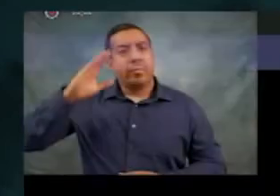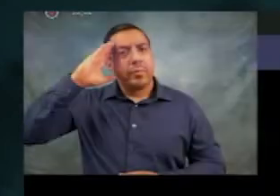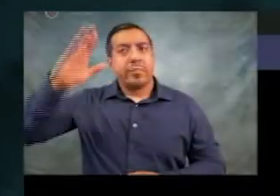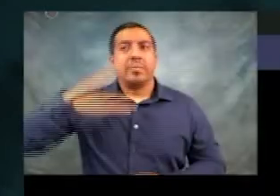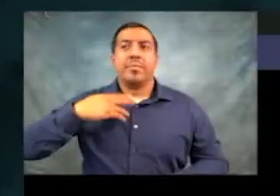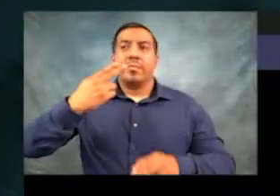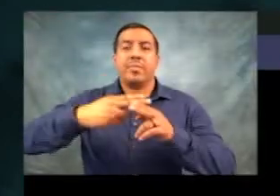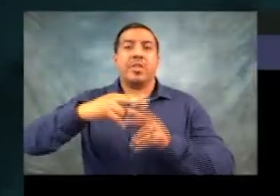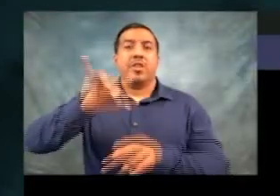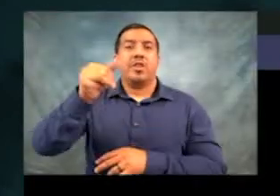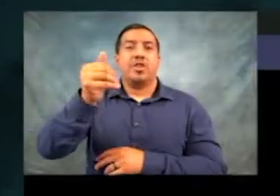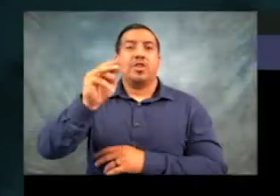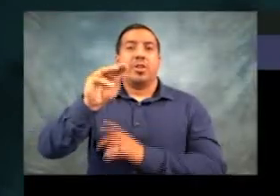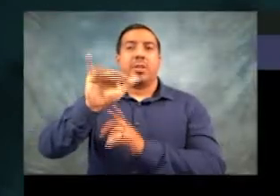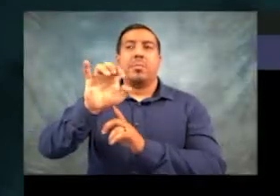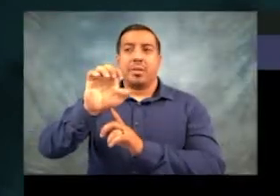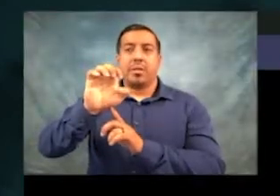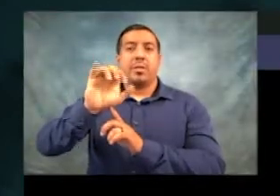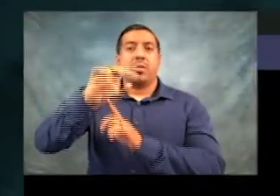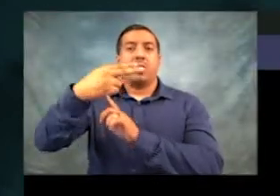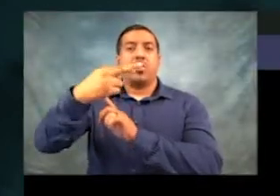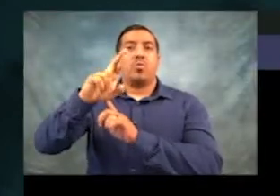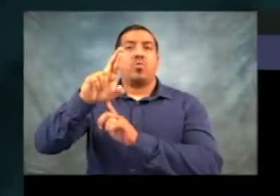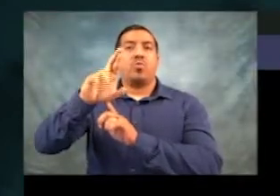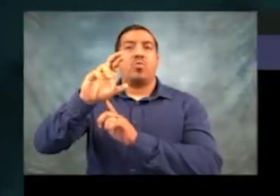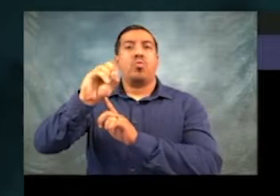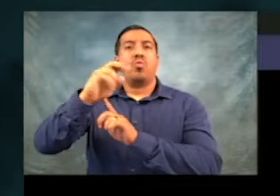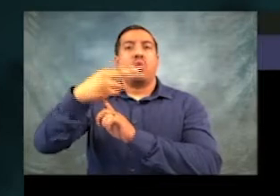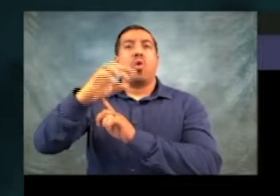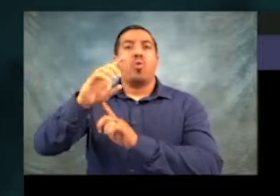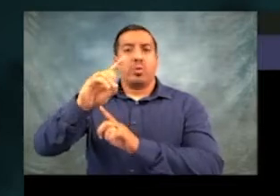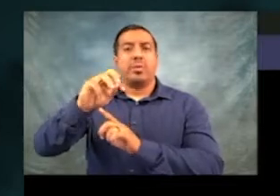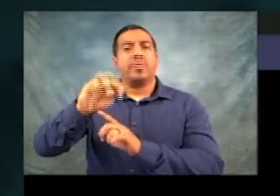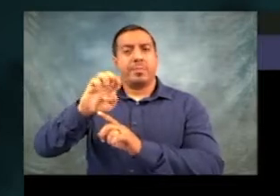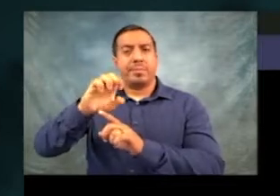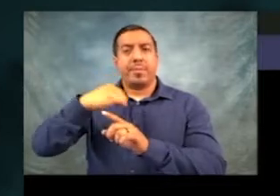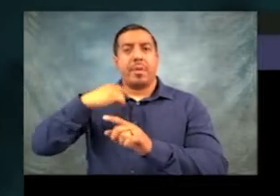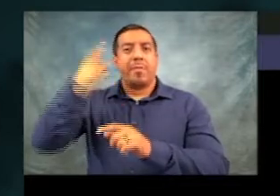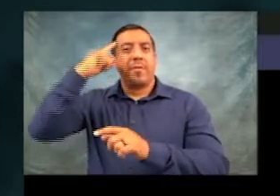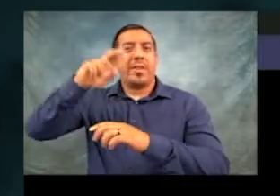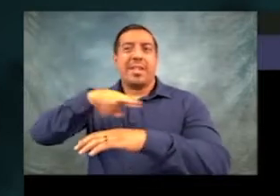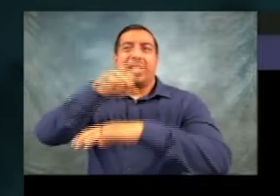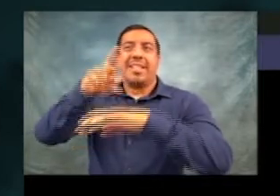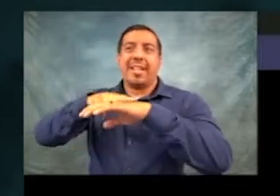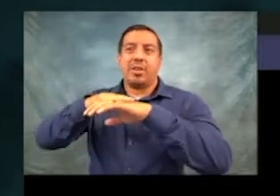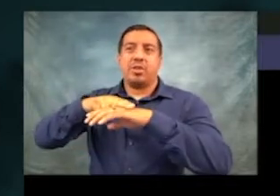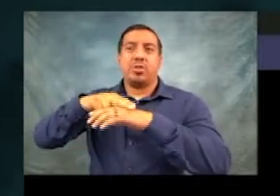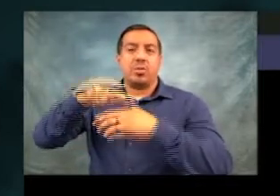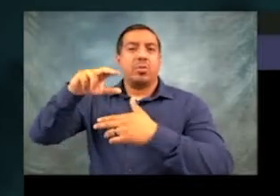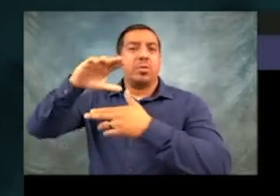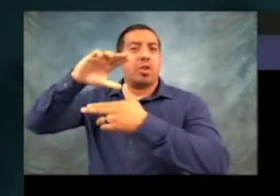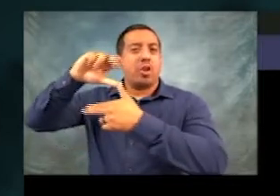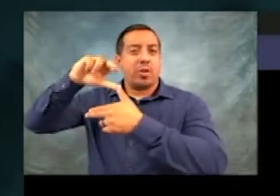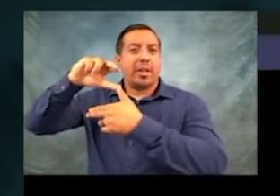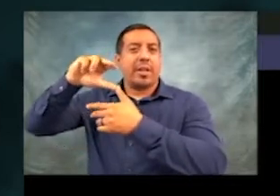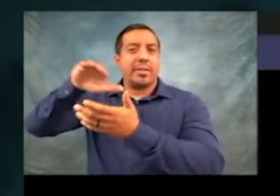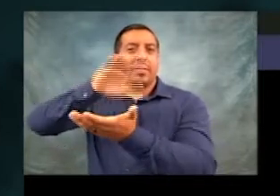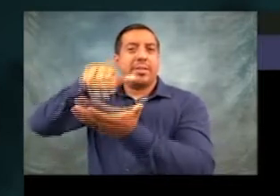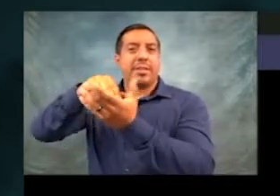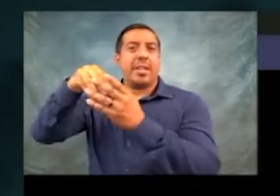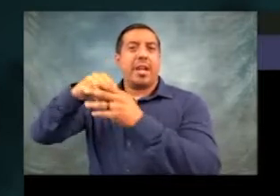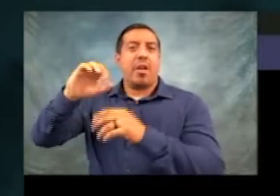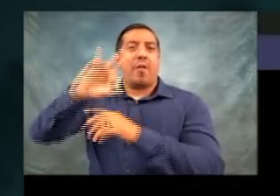Hello, my name is Jamie Rome. I'm a storm surge specialist with the National Hurricane Center in Miami, Florida. And today I'm going to be doing a